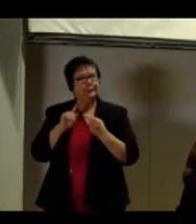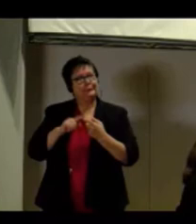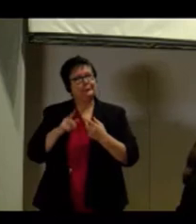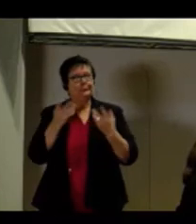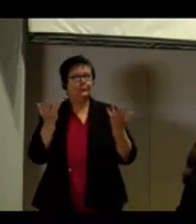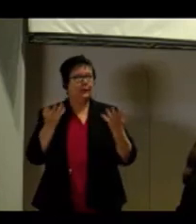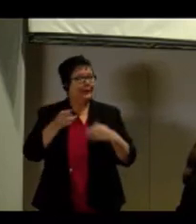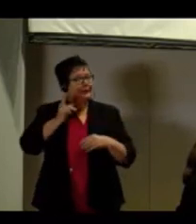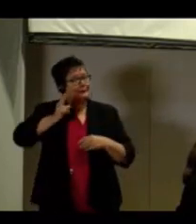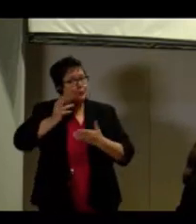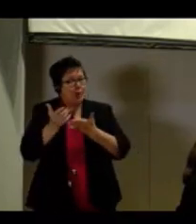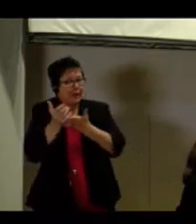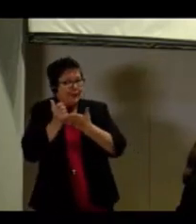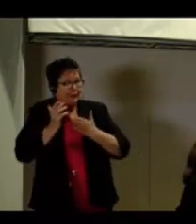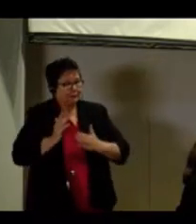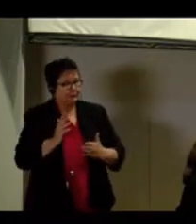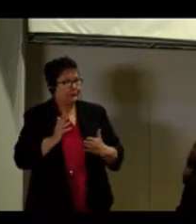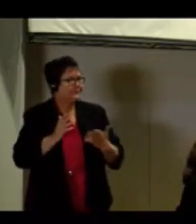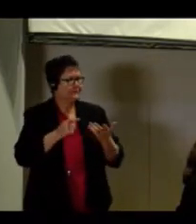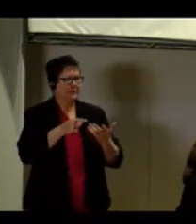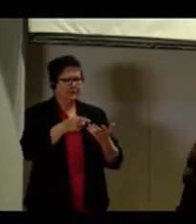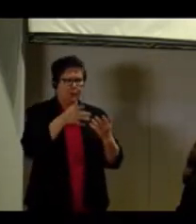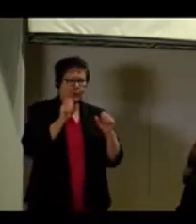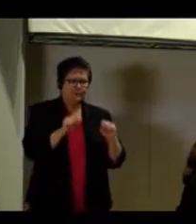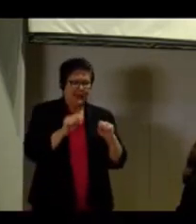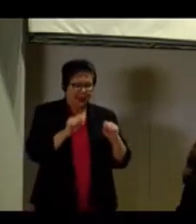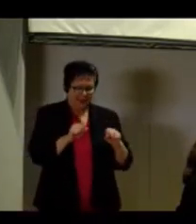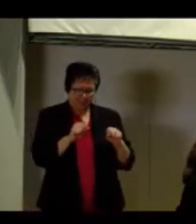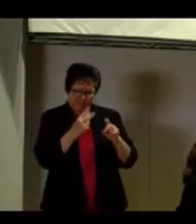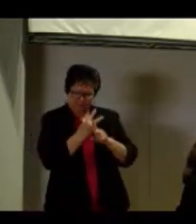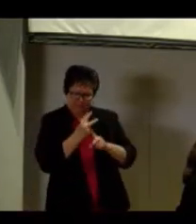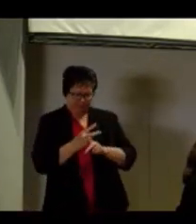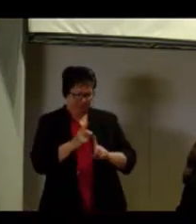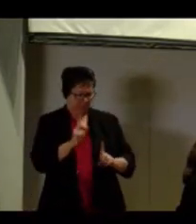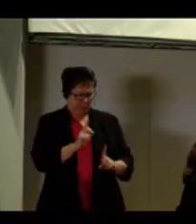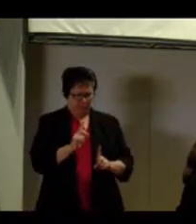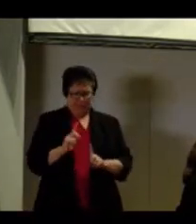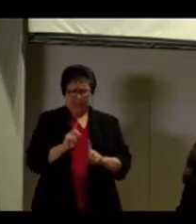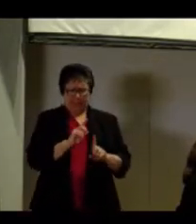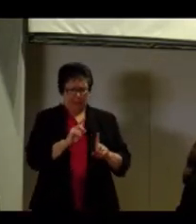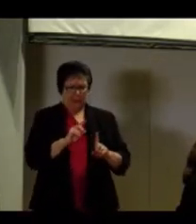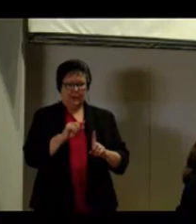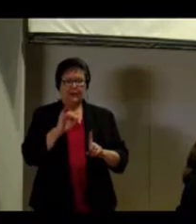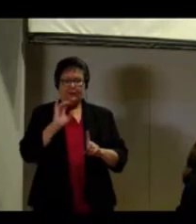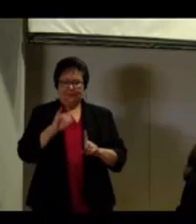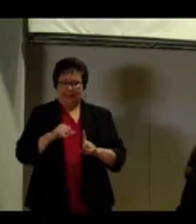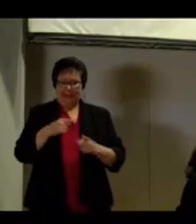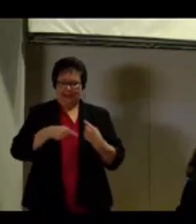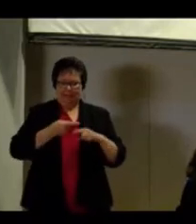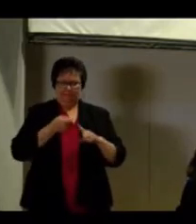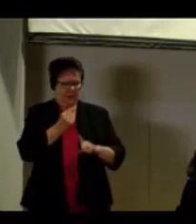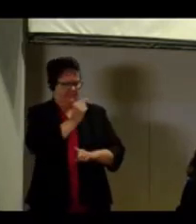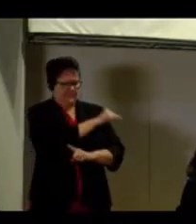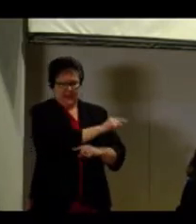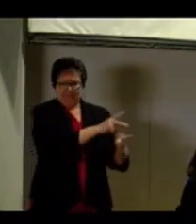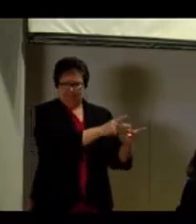historic collectors, you would be able to pinpoint the places that they were and translate that back to the